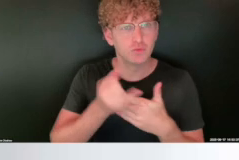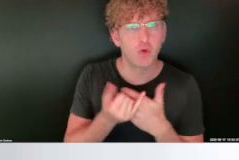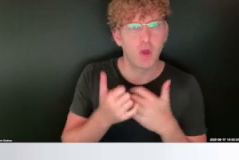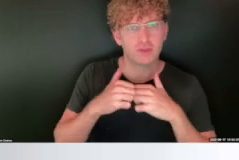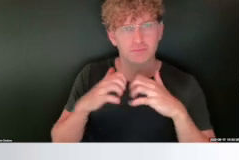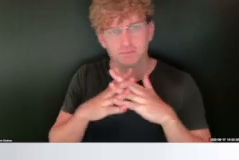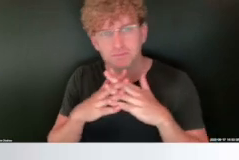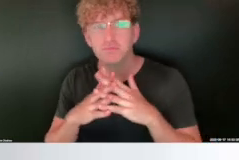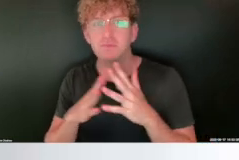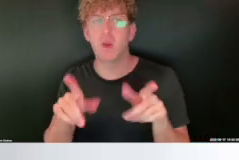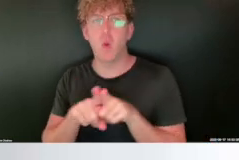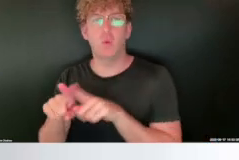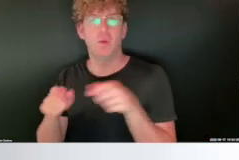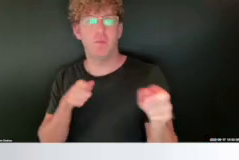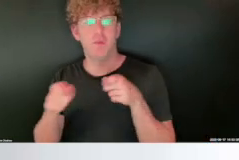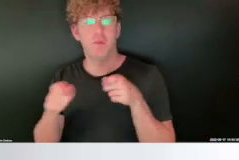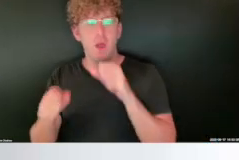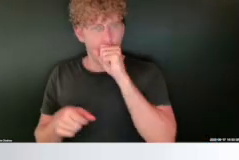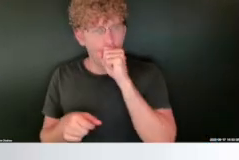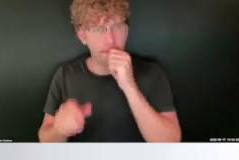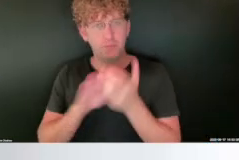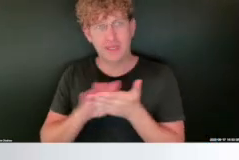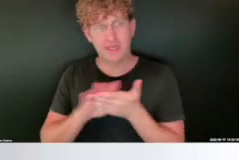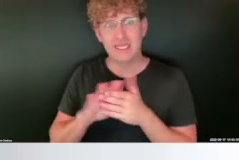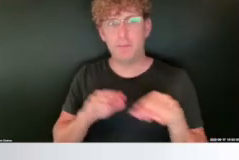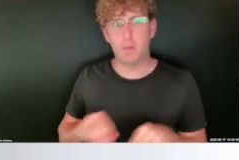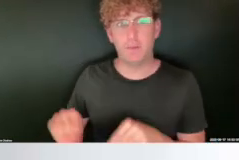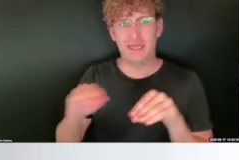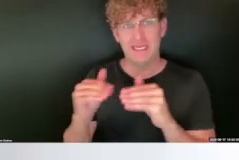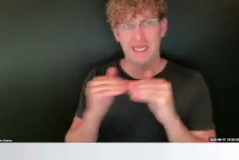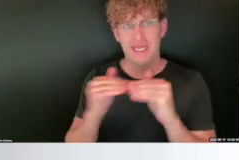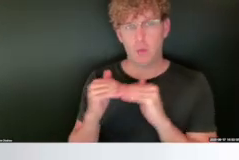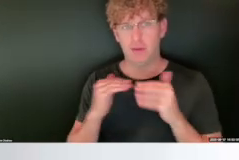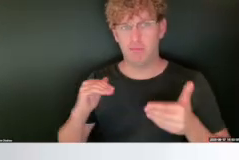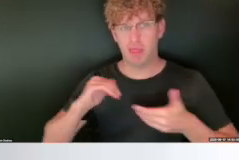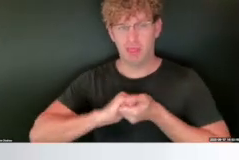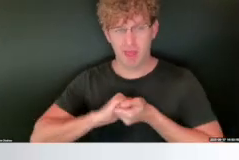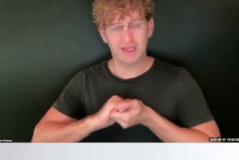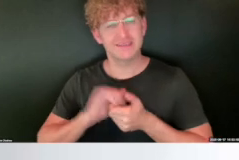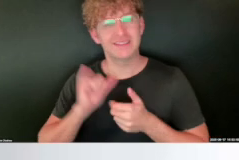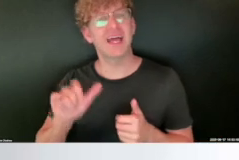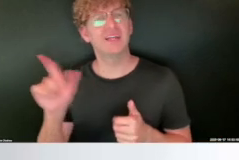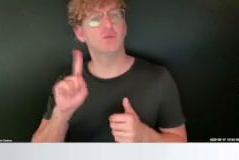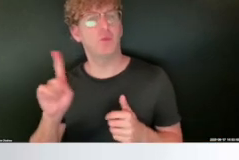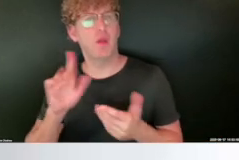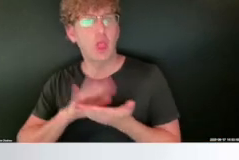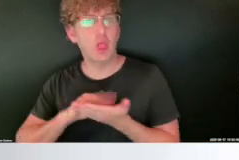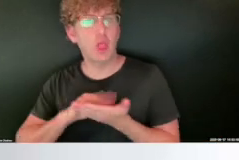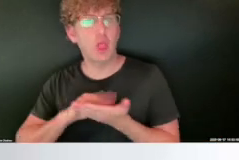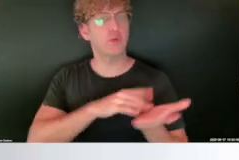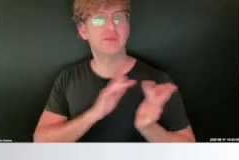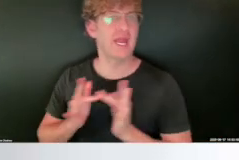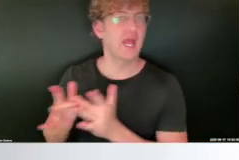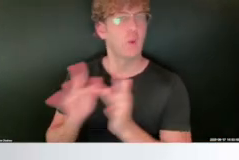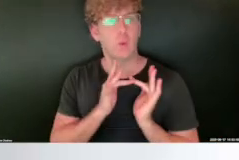open to all clean mobility equity project implementers and partners, not limited to CMO grantees. CEMIA